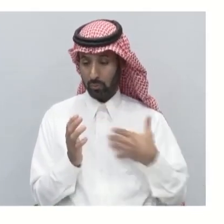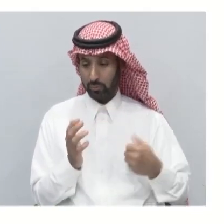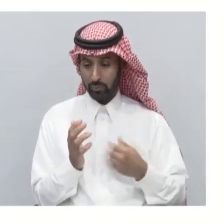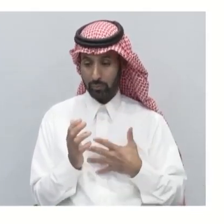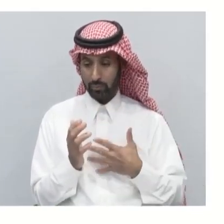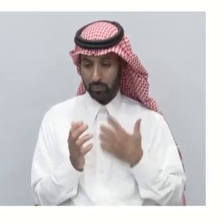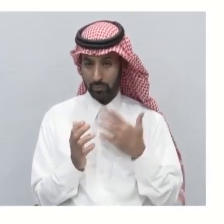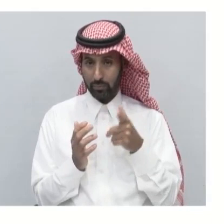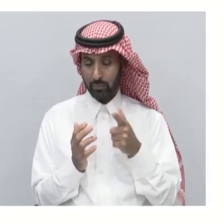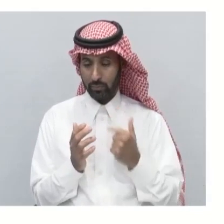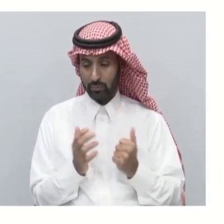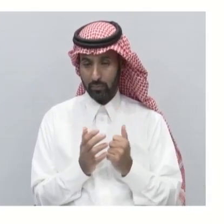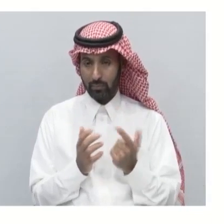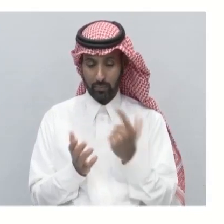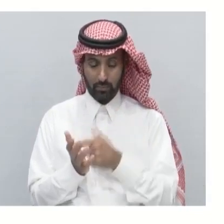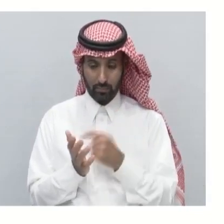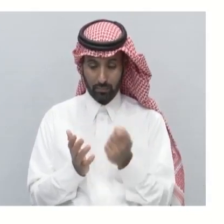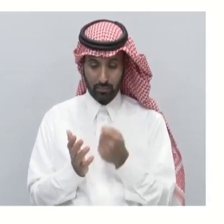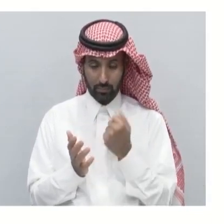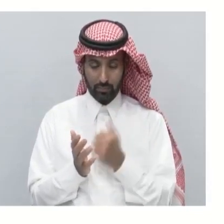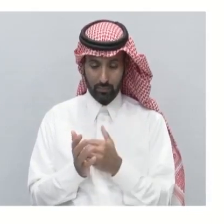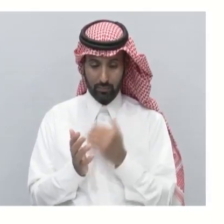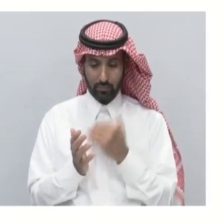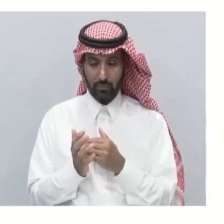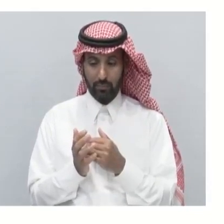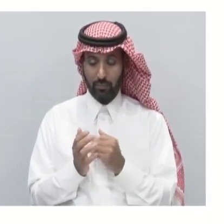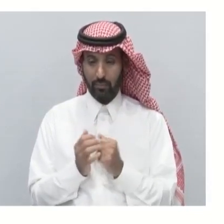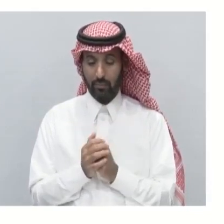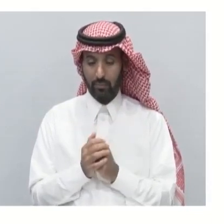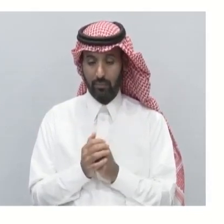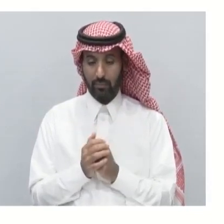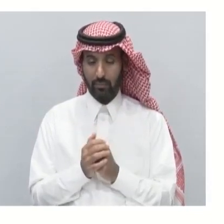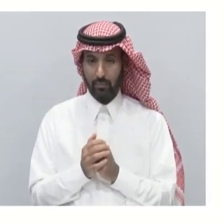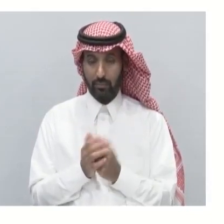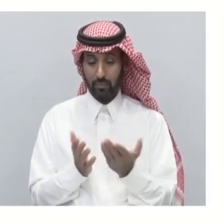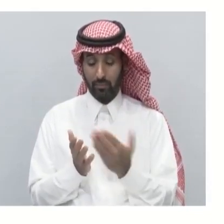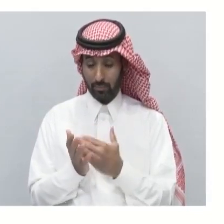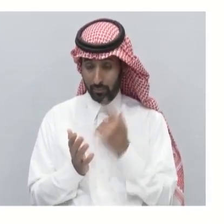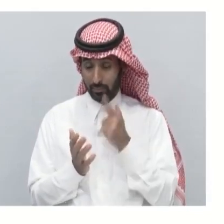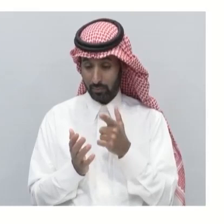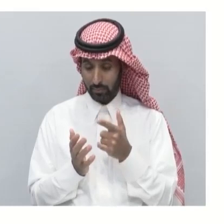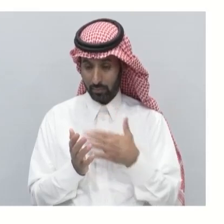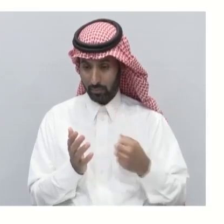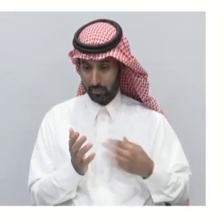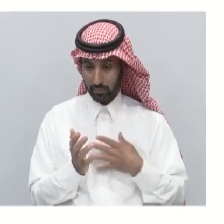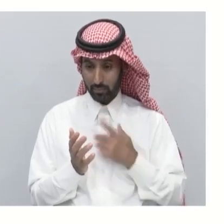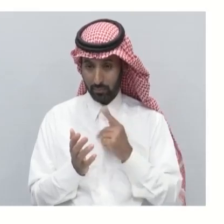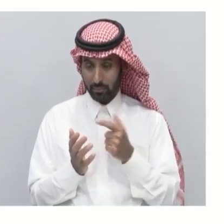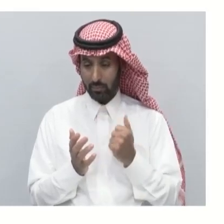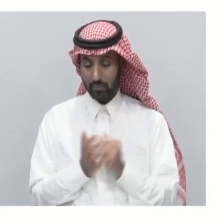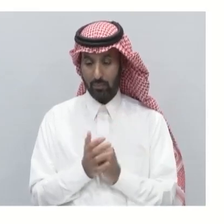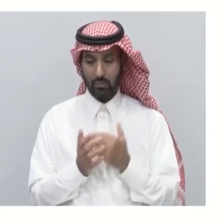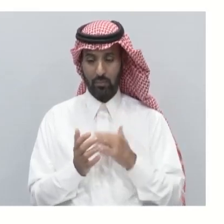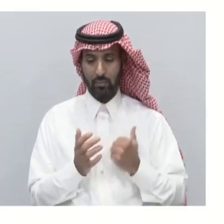regards, sincerely. It is more like formal. Use your last name, and